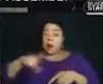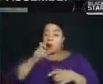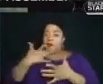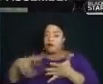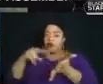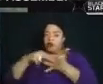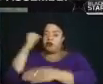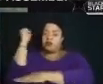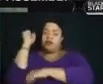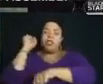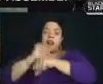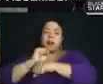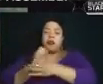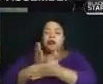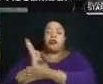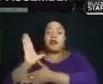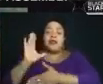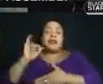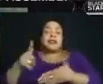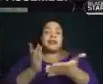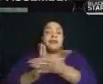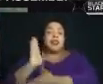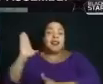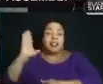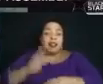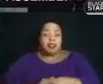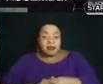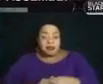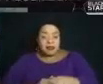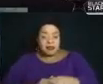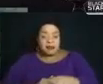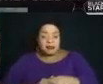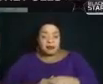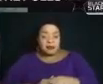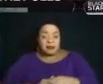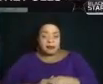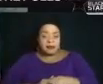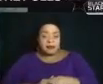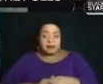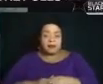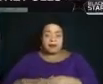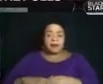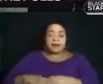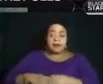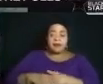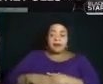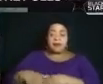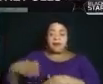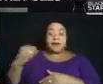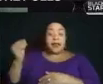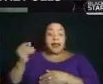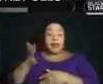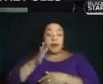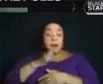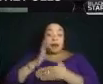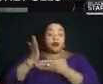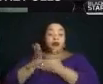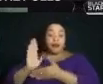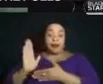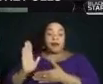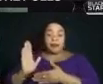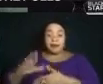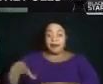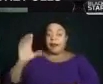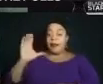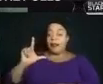and LGBTQ rights and the right for women to control their own bodies. Those who have stood